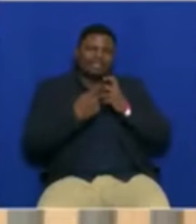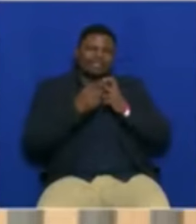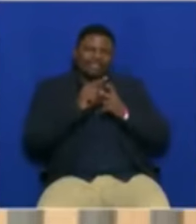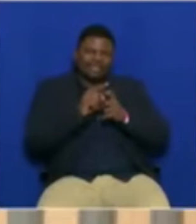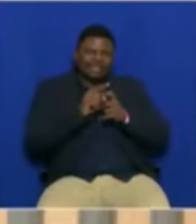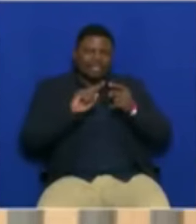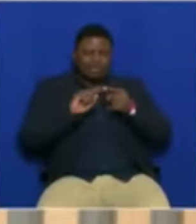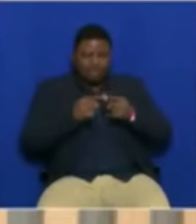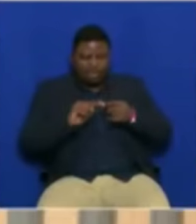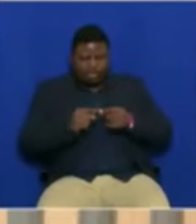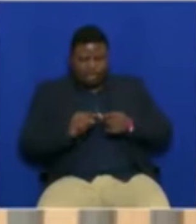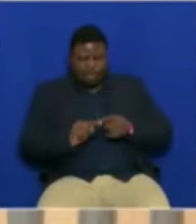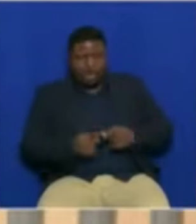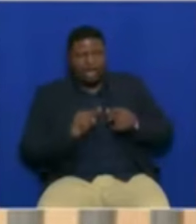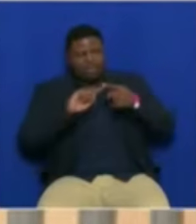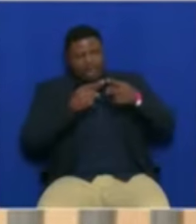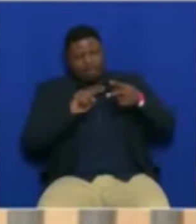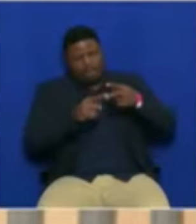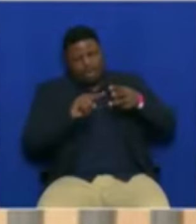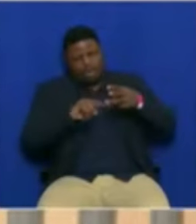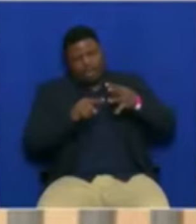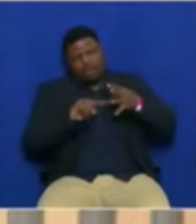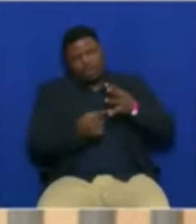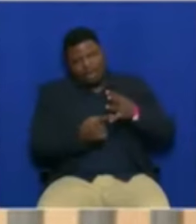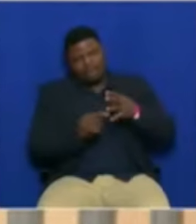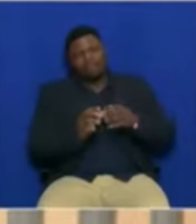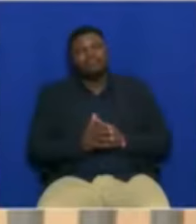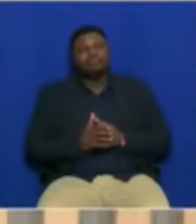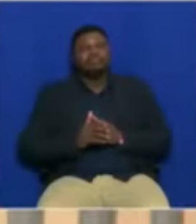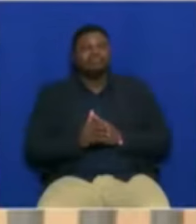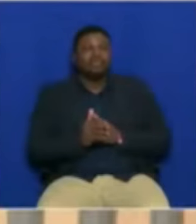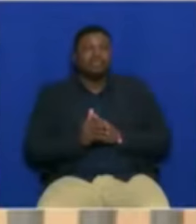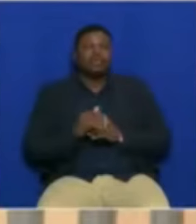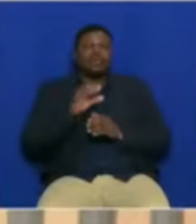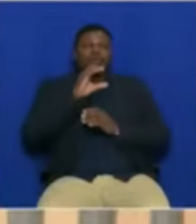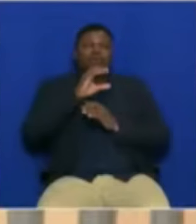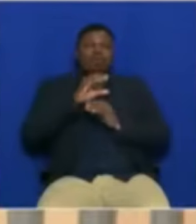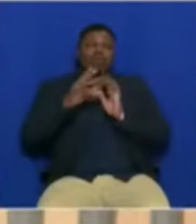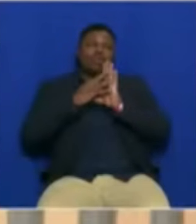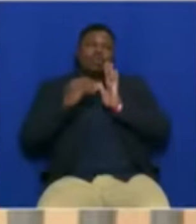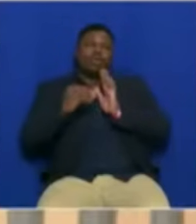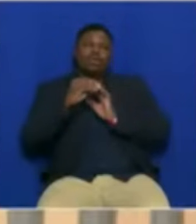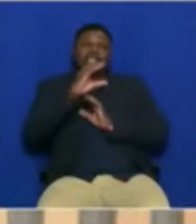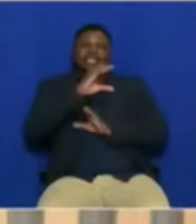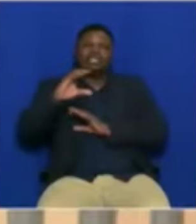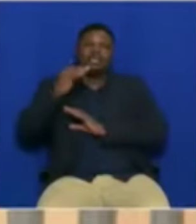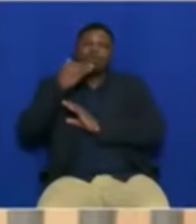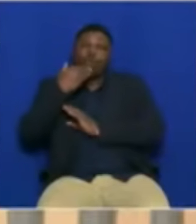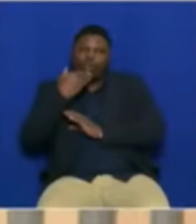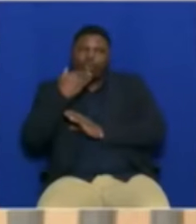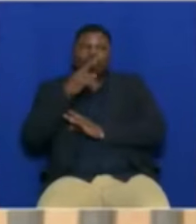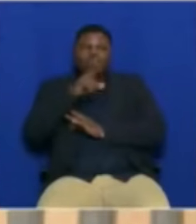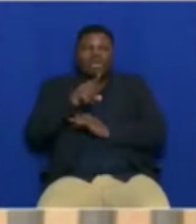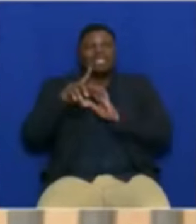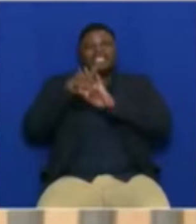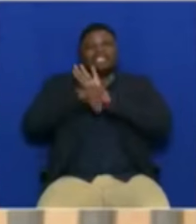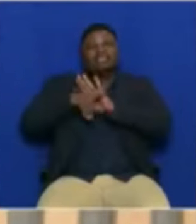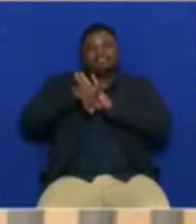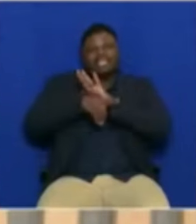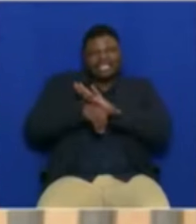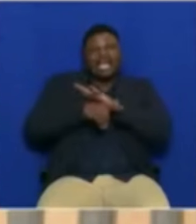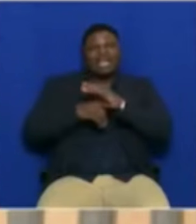copying the Divisional Commissioner Inspectorate and a few others. And in this particular